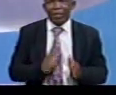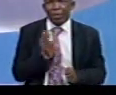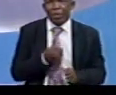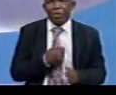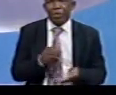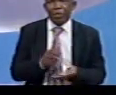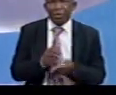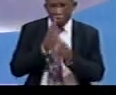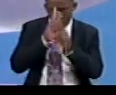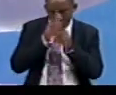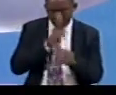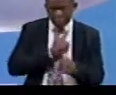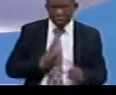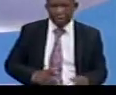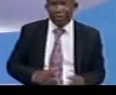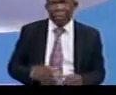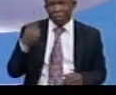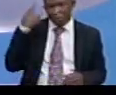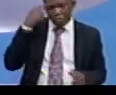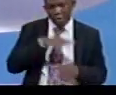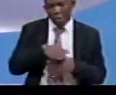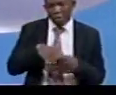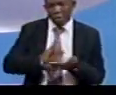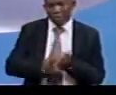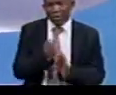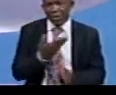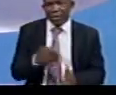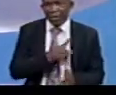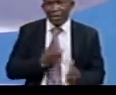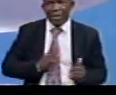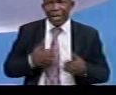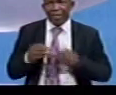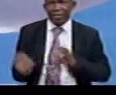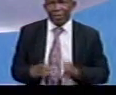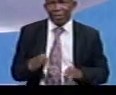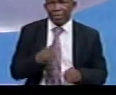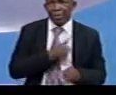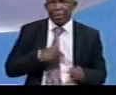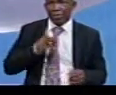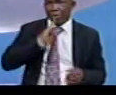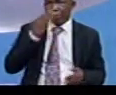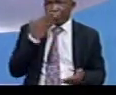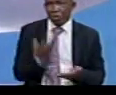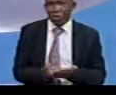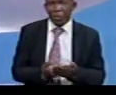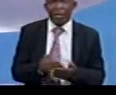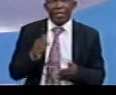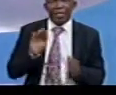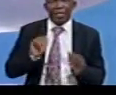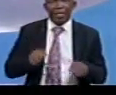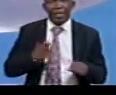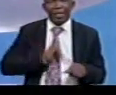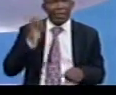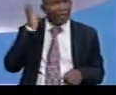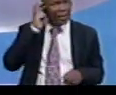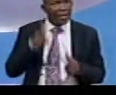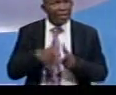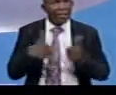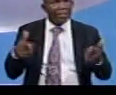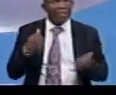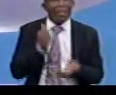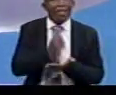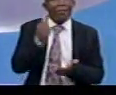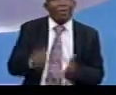great things the Lord has done for these 2 years. The Lord is good. Can I hear amen? You will agree with me